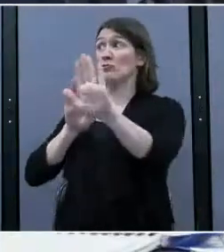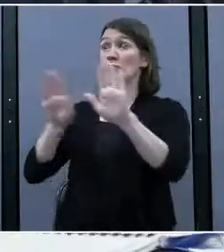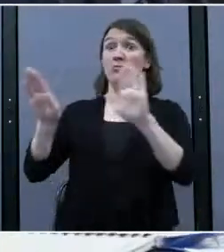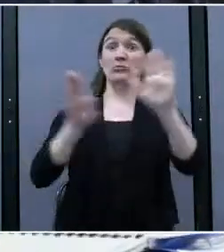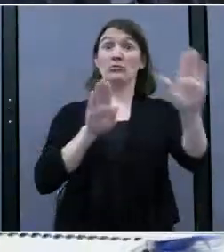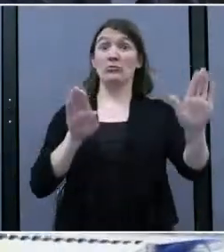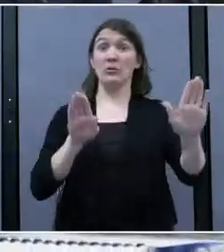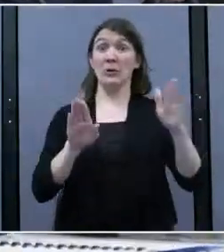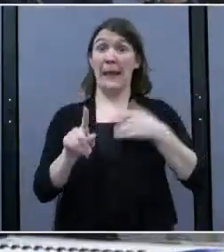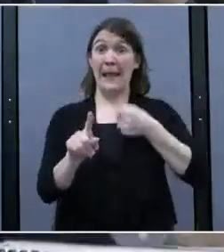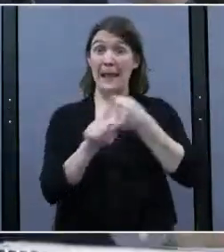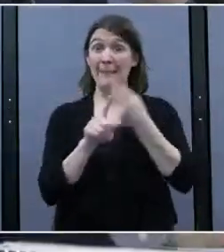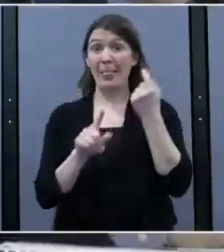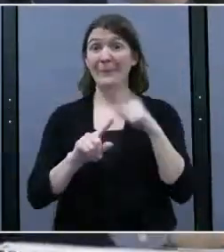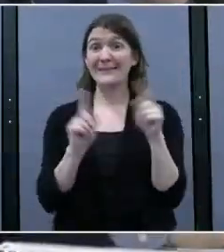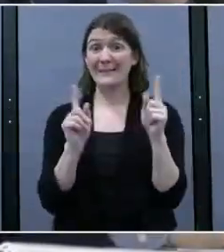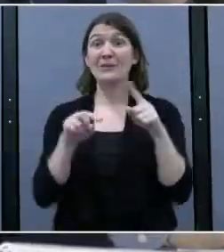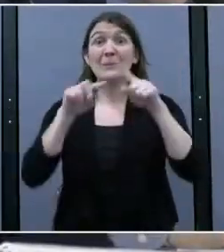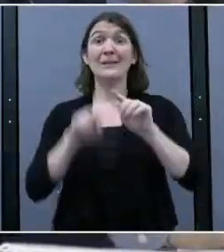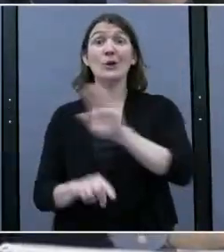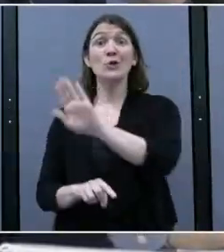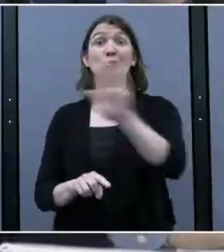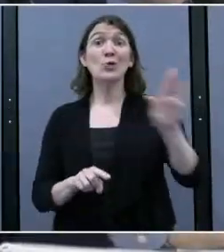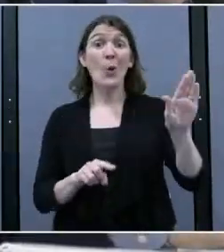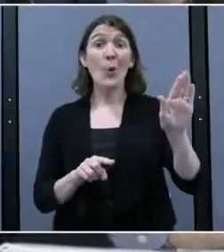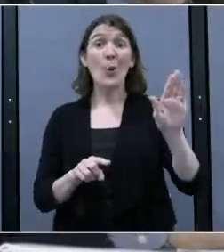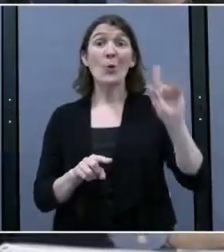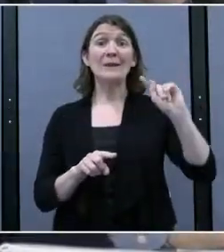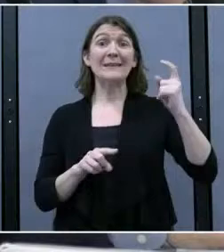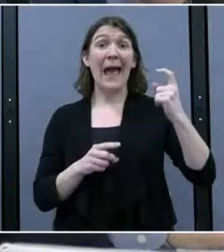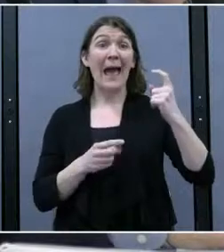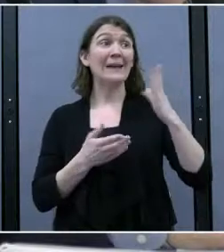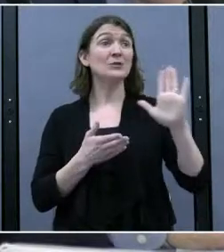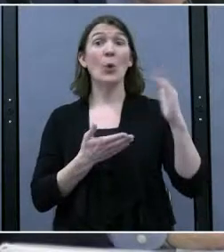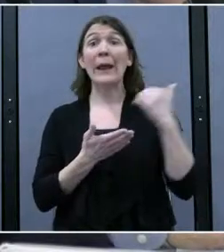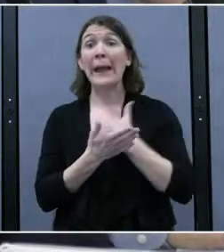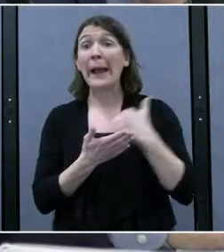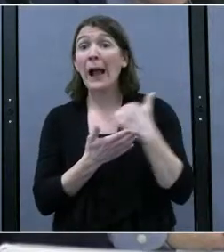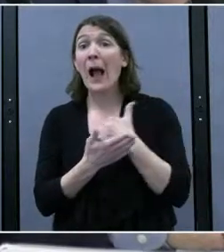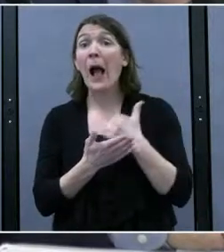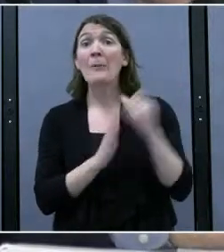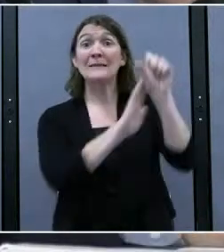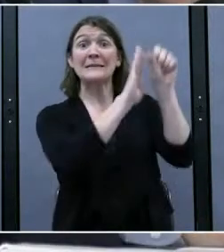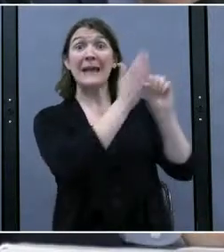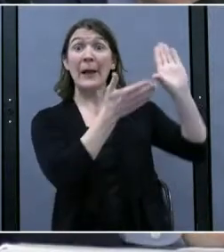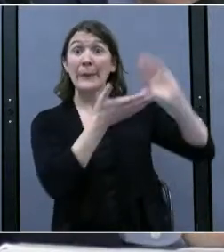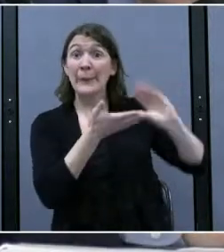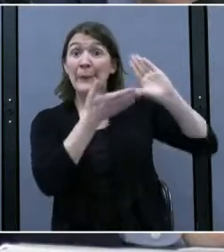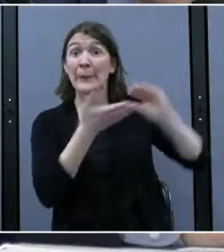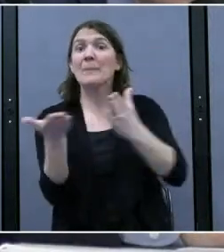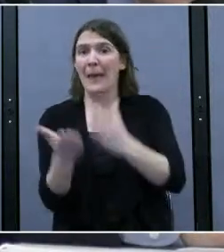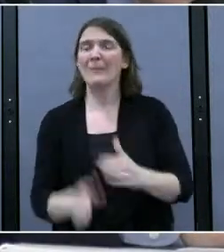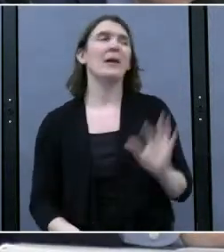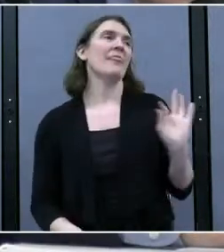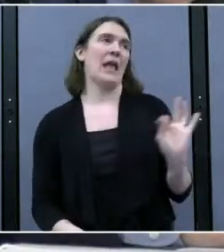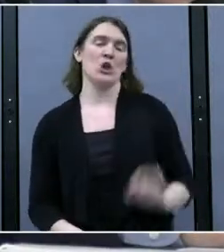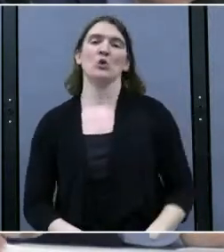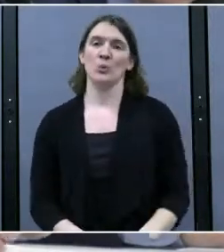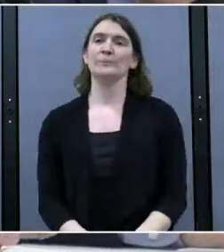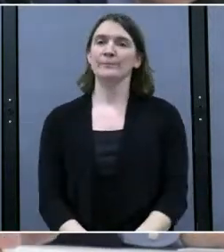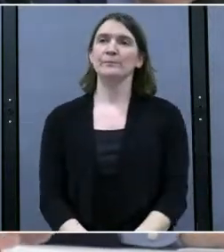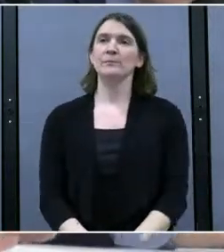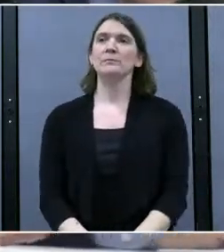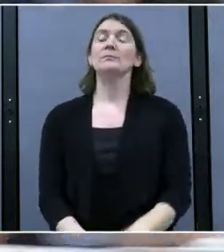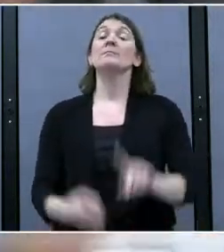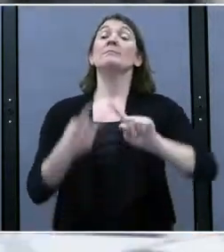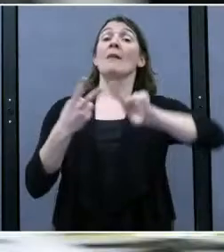different households based on their taxable income and assessed value. Thank you. And to follow